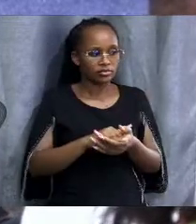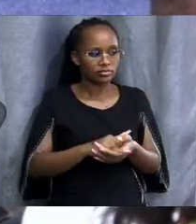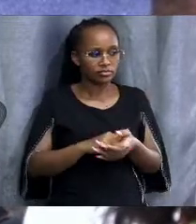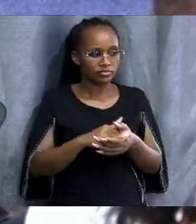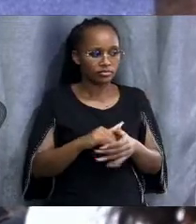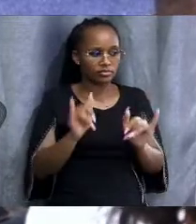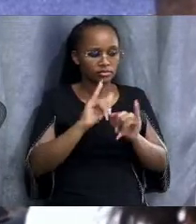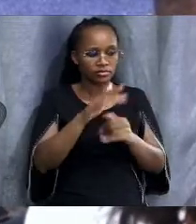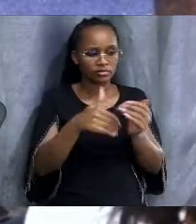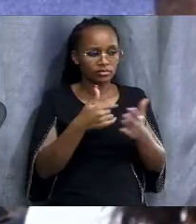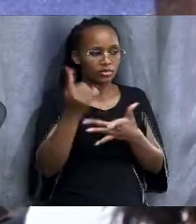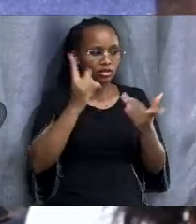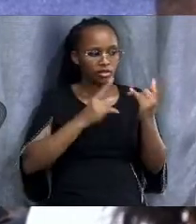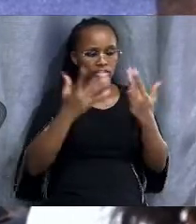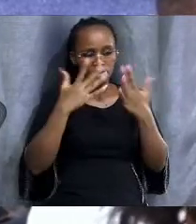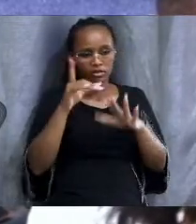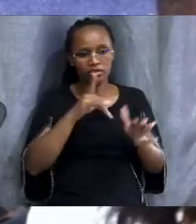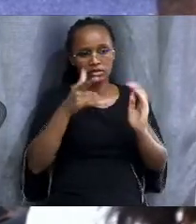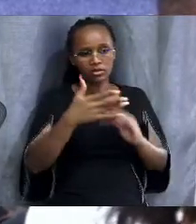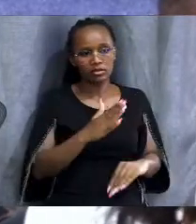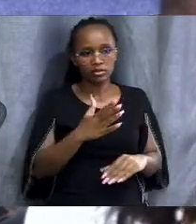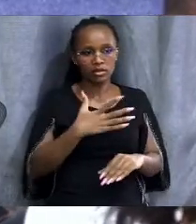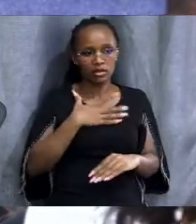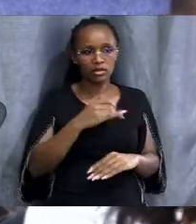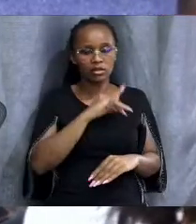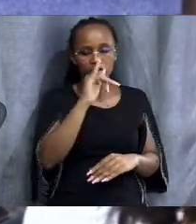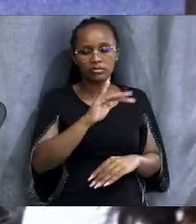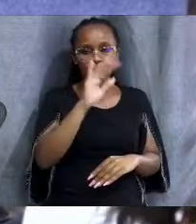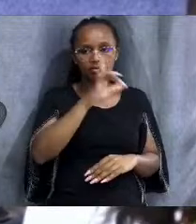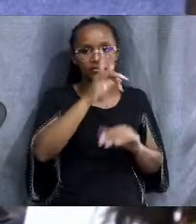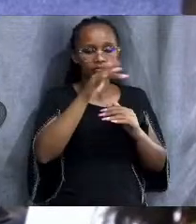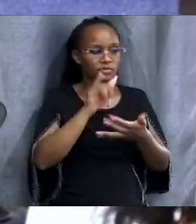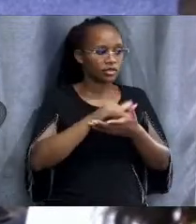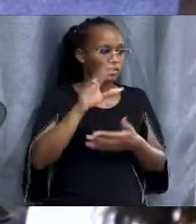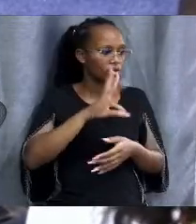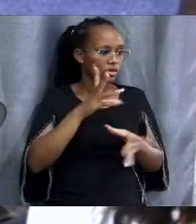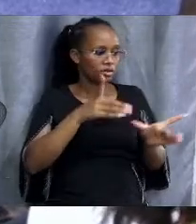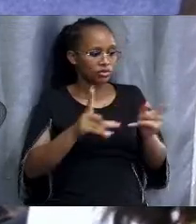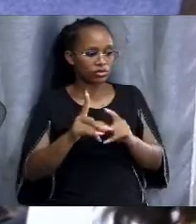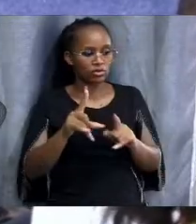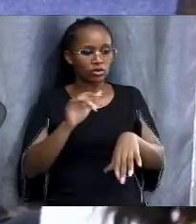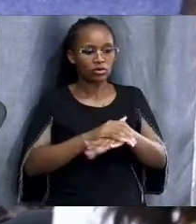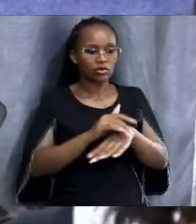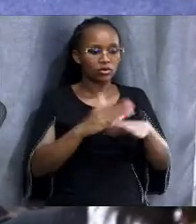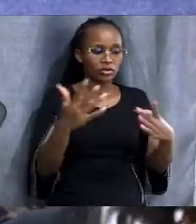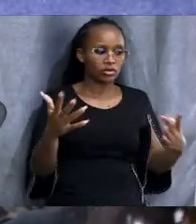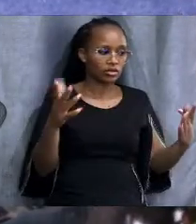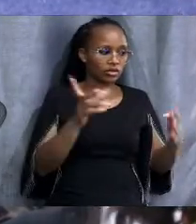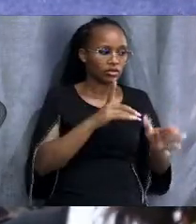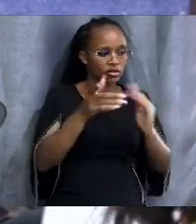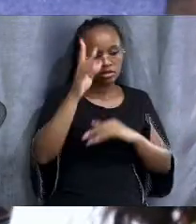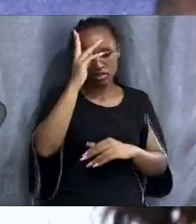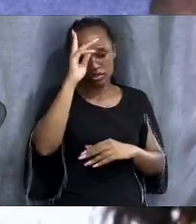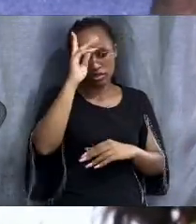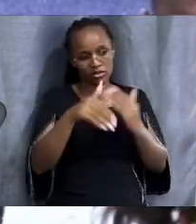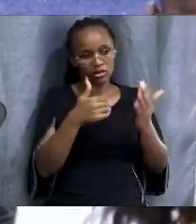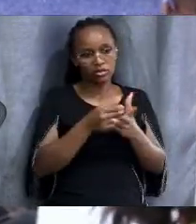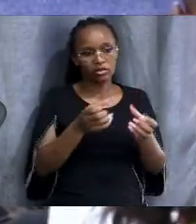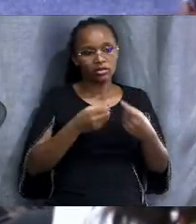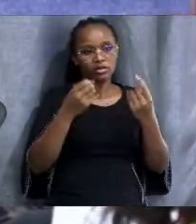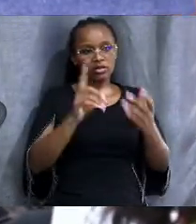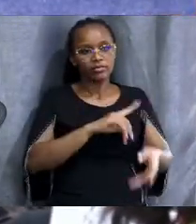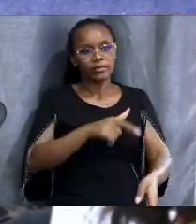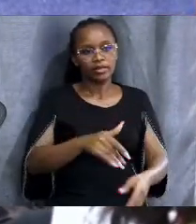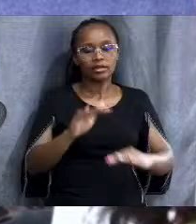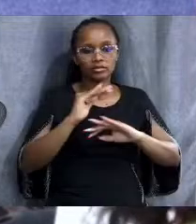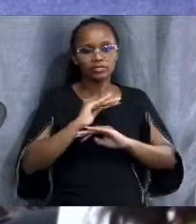magiri ya maidhali ithe wito ama tuine. Na Jehovah ni todu ni wekaga mao domega. Maririkane okamaheaga